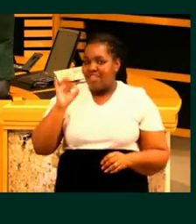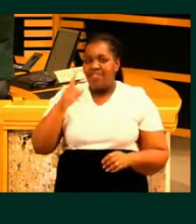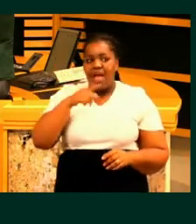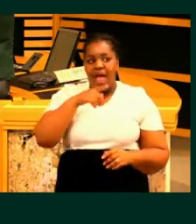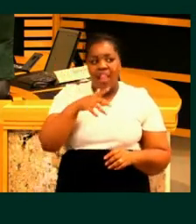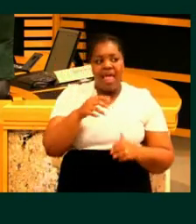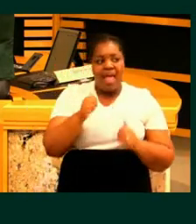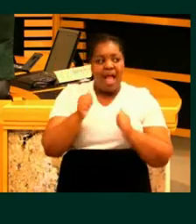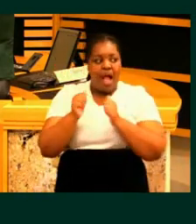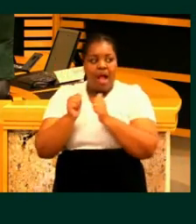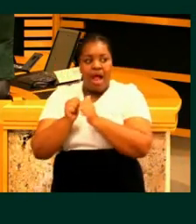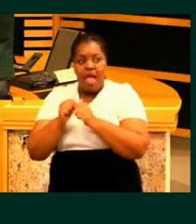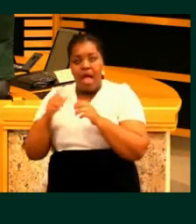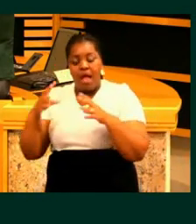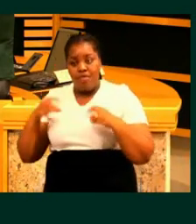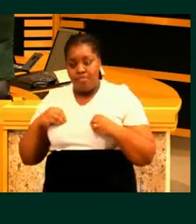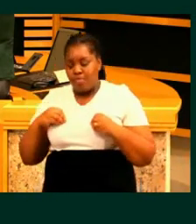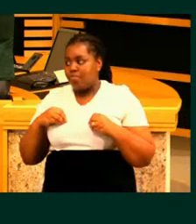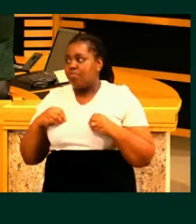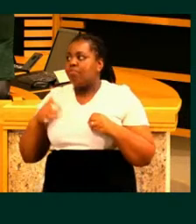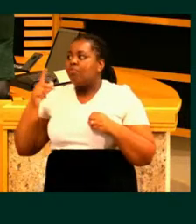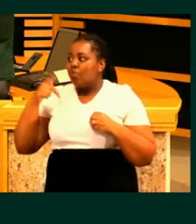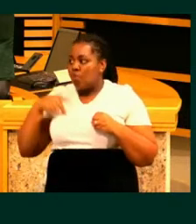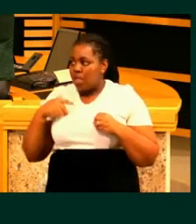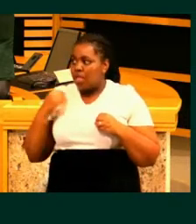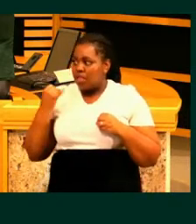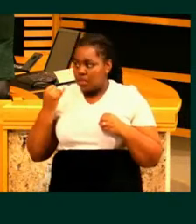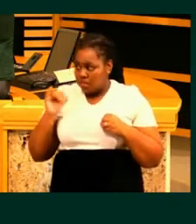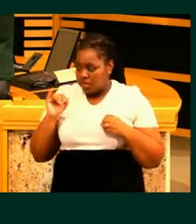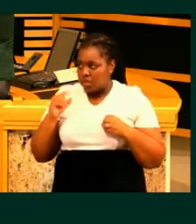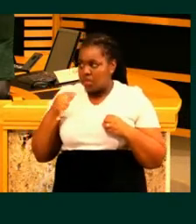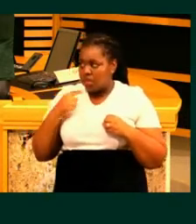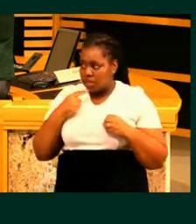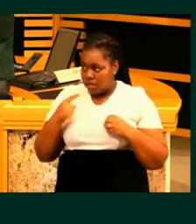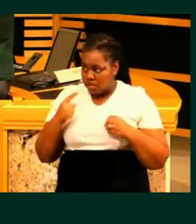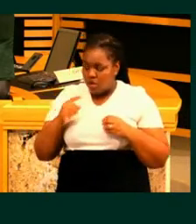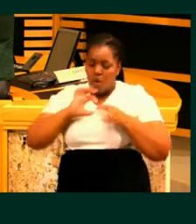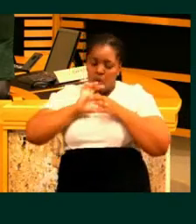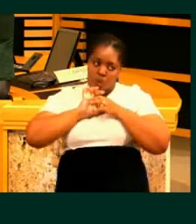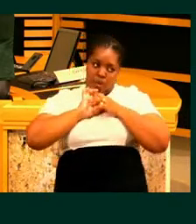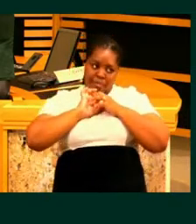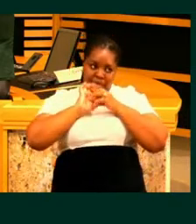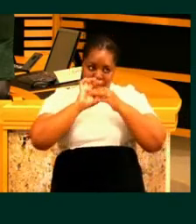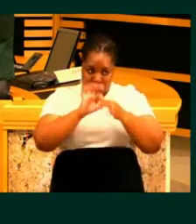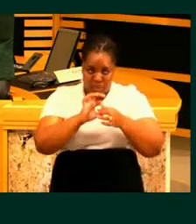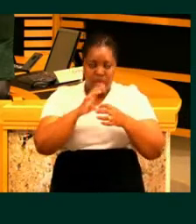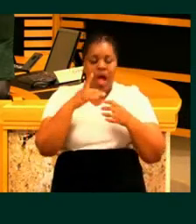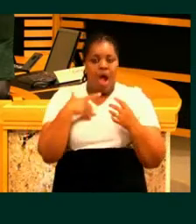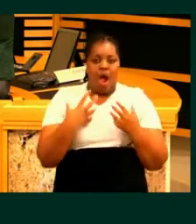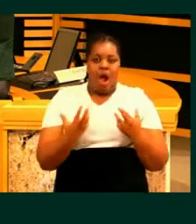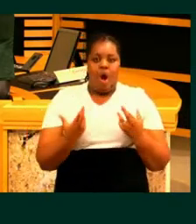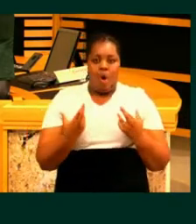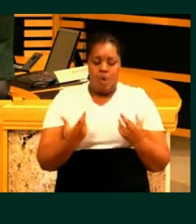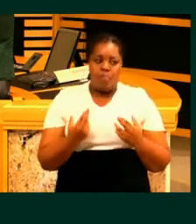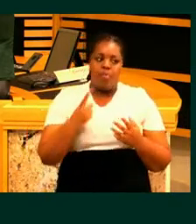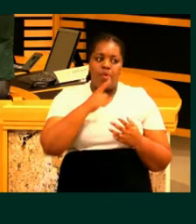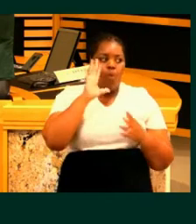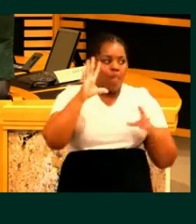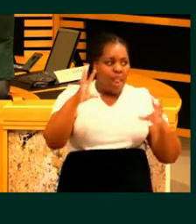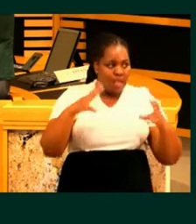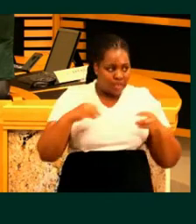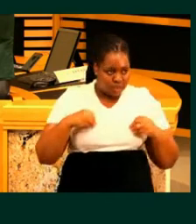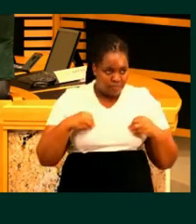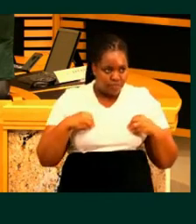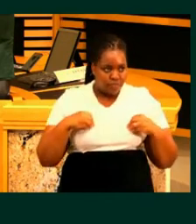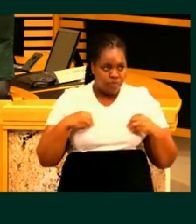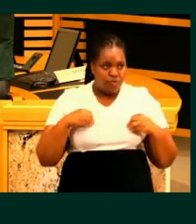agree with the amendment we remain committed to this and I hope they going to accept and we